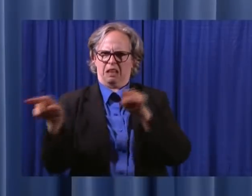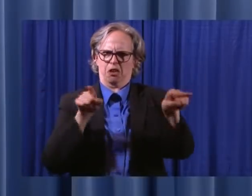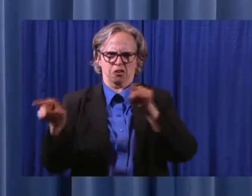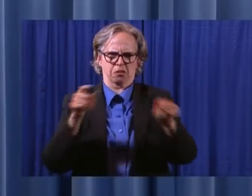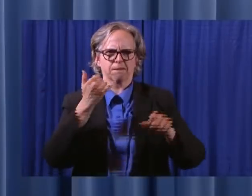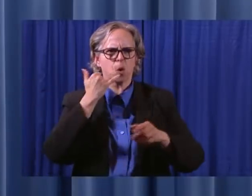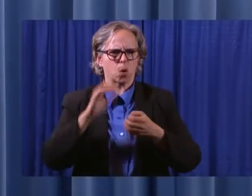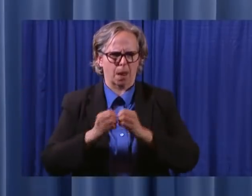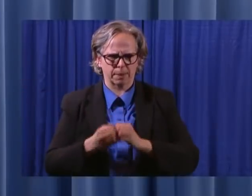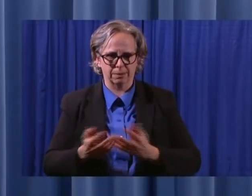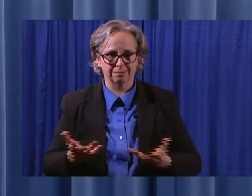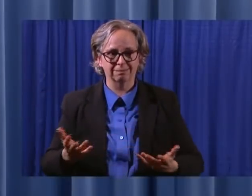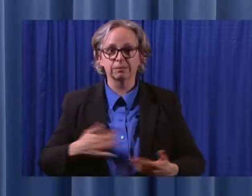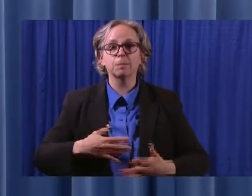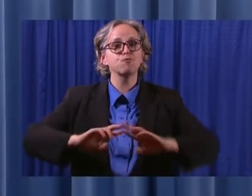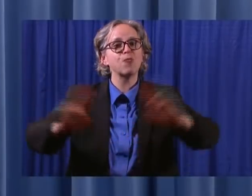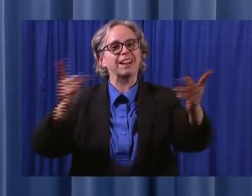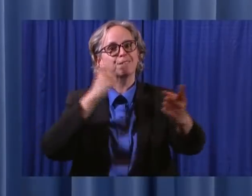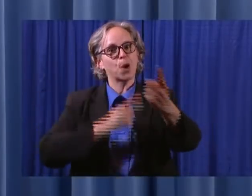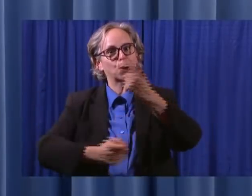open it up for questions.